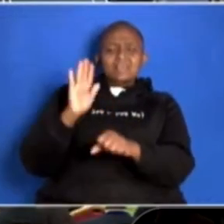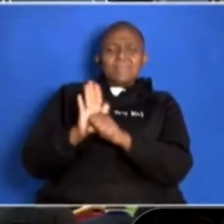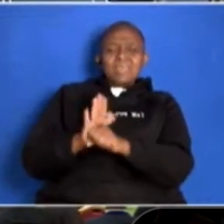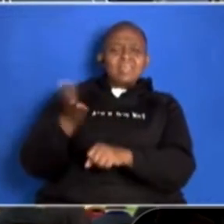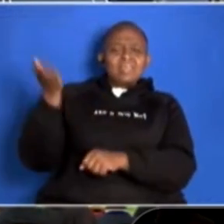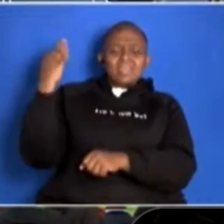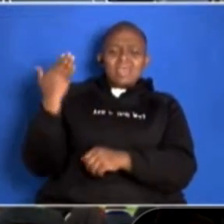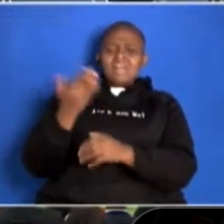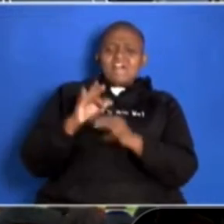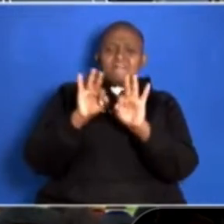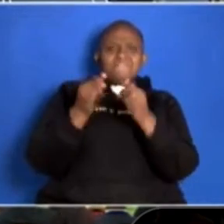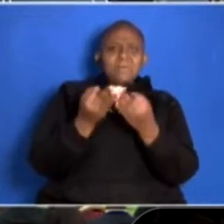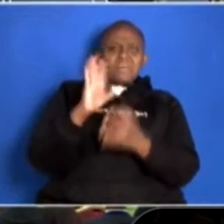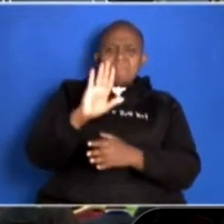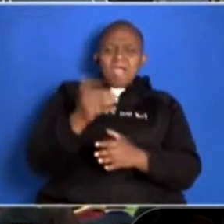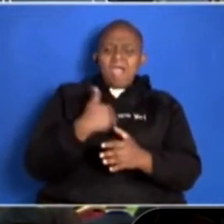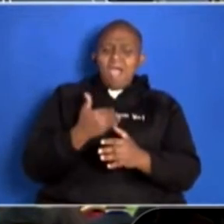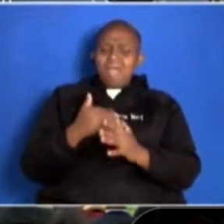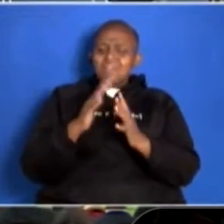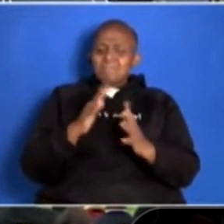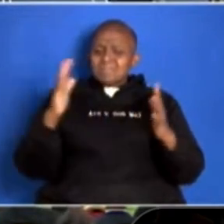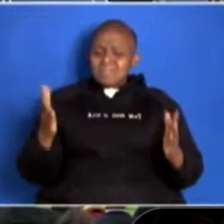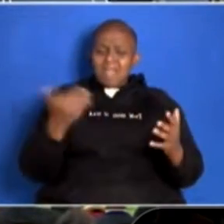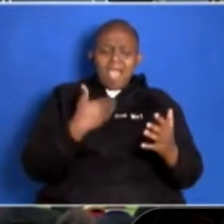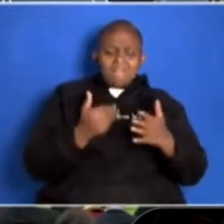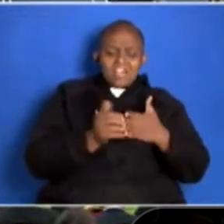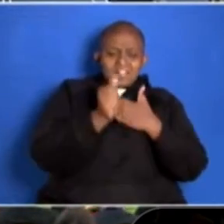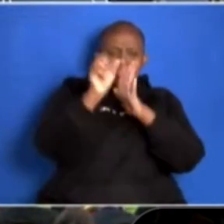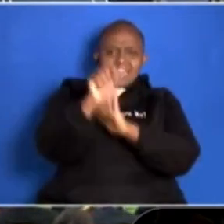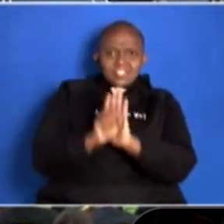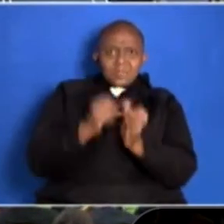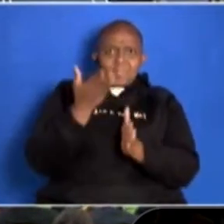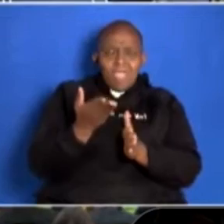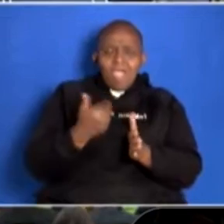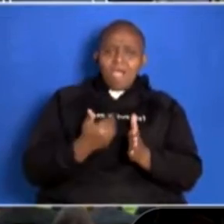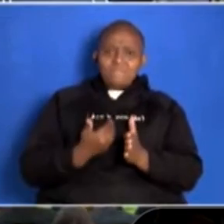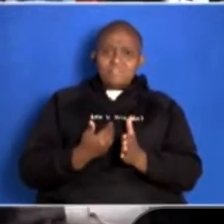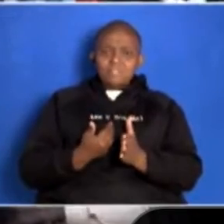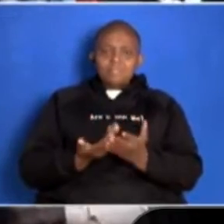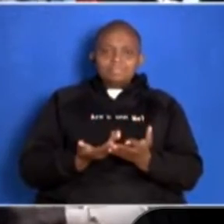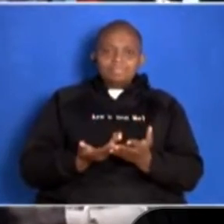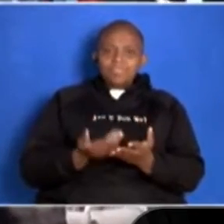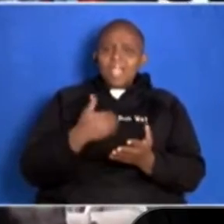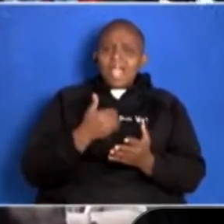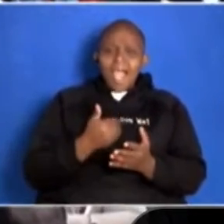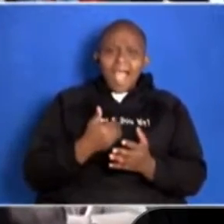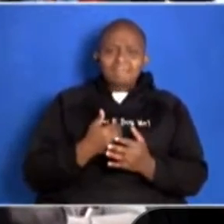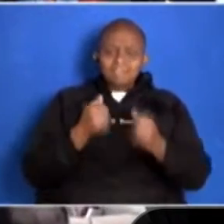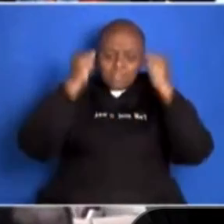in your family. There used to be leadership in your family. There used to be academia